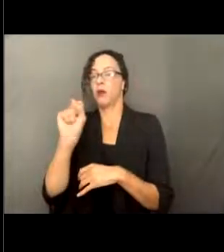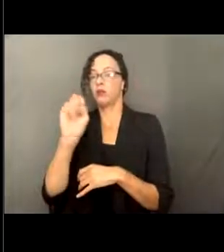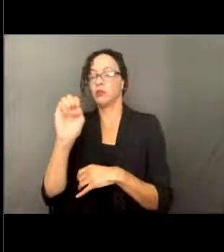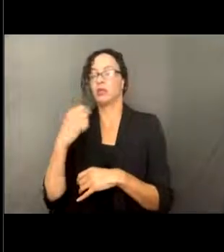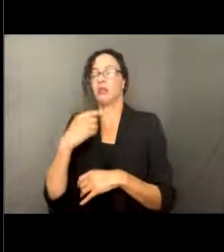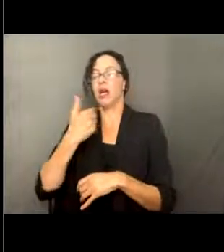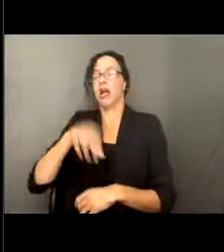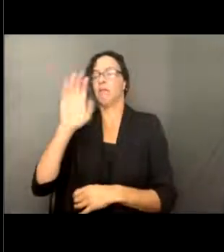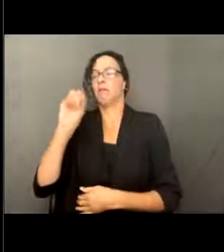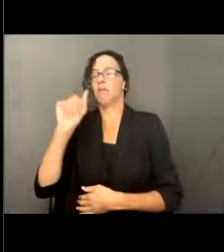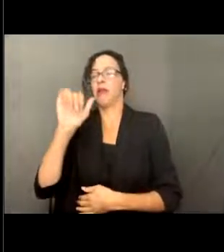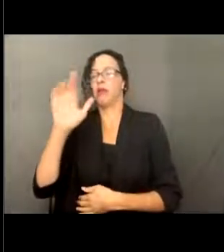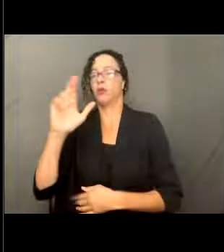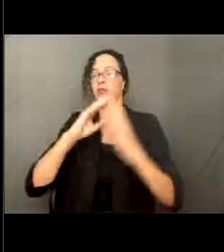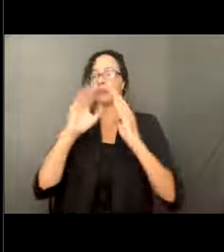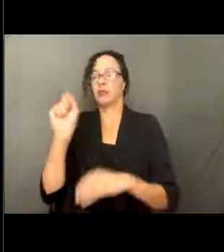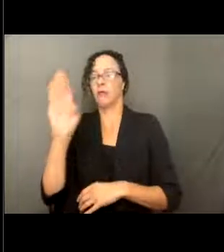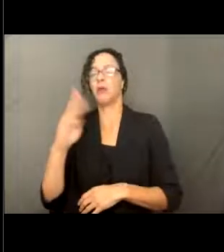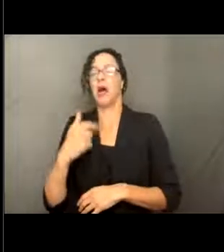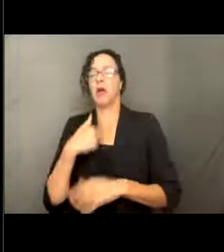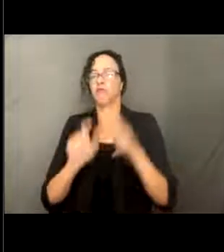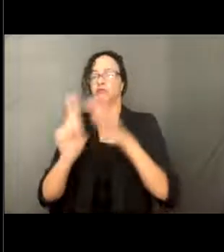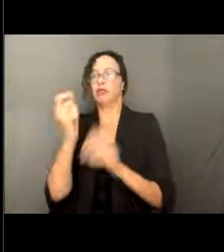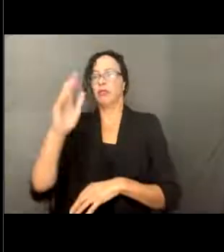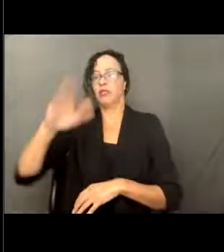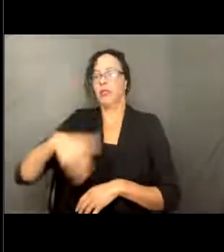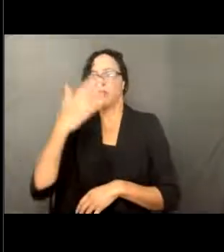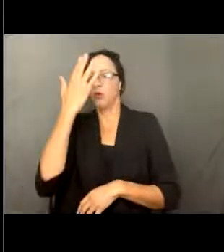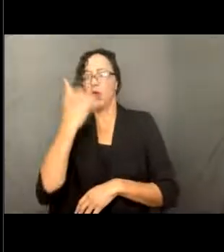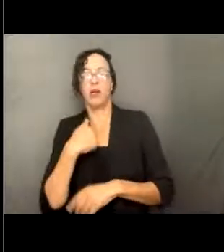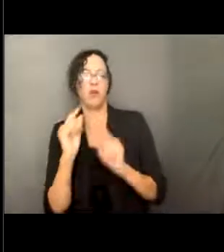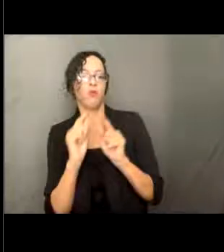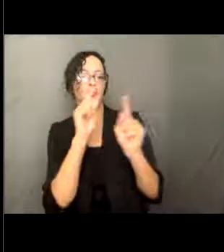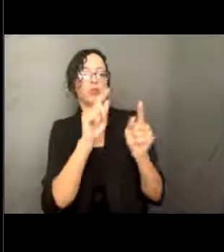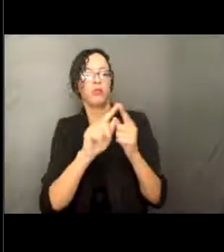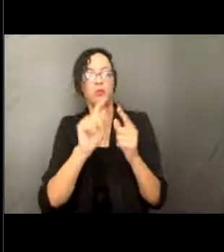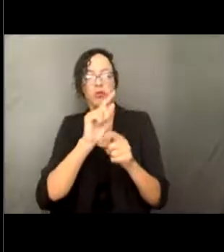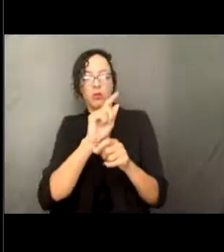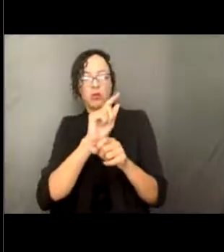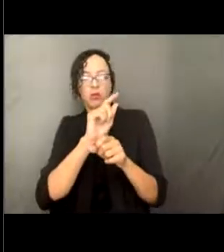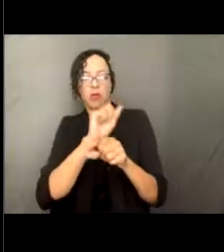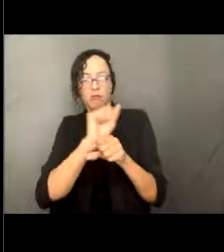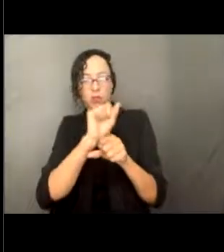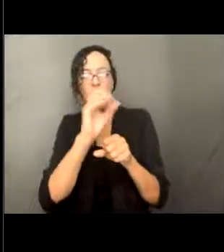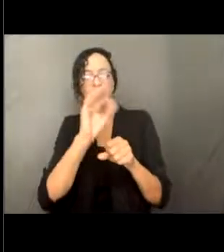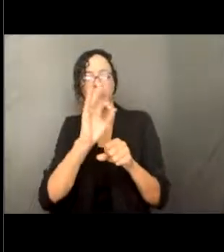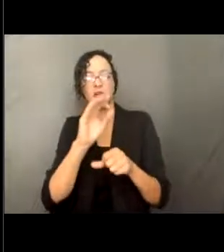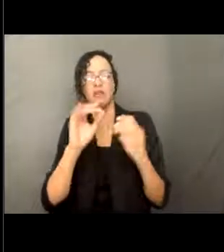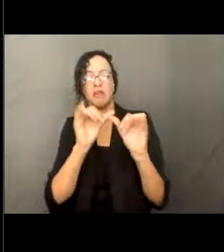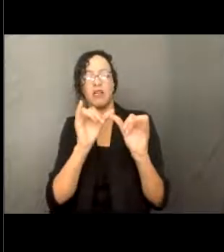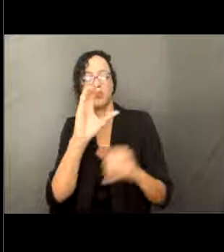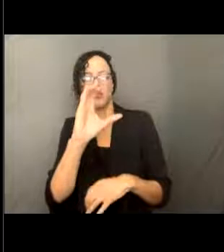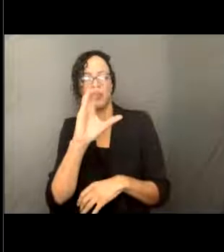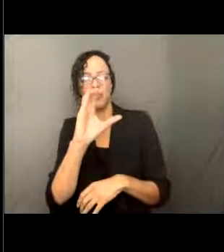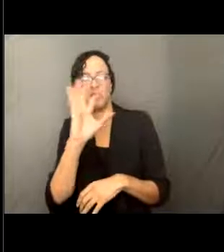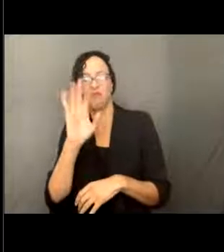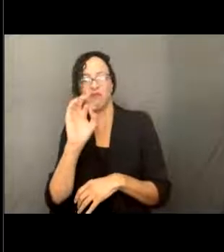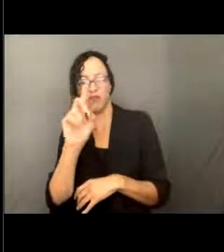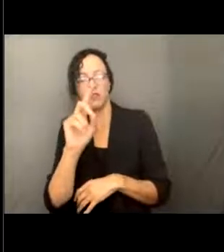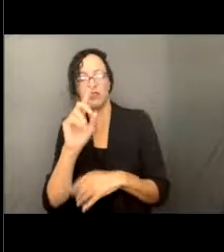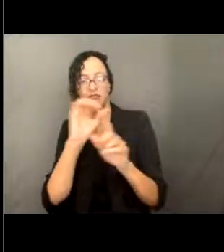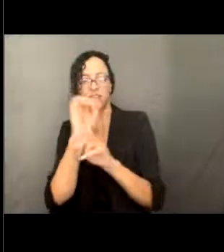because I ran right into the deployment of Measure C funds, which blocked the normal route I would take to this facility. So I share